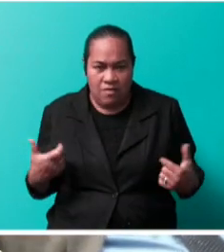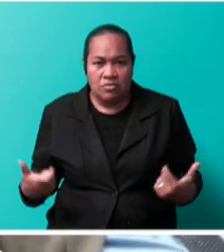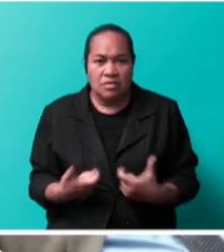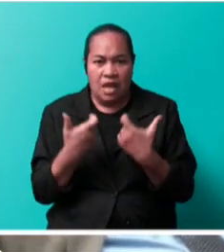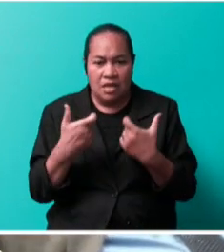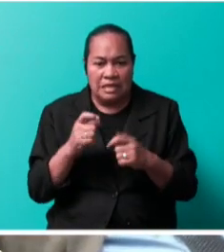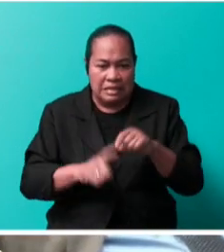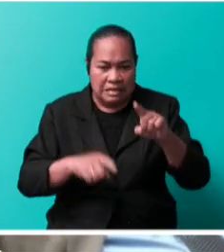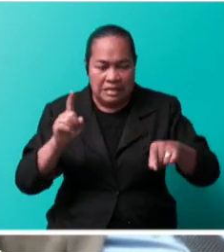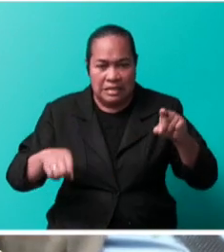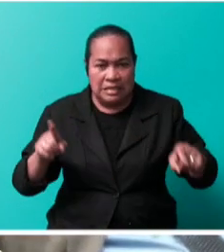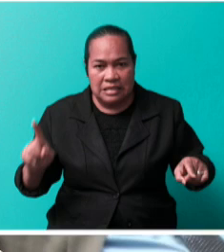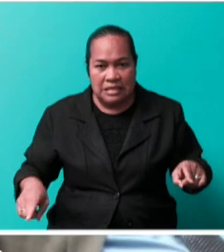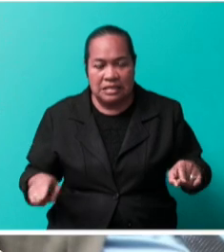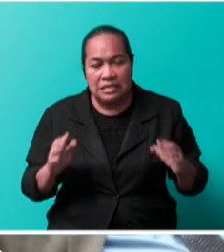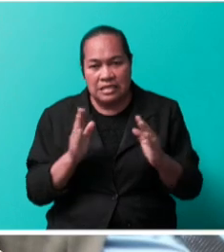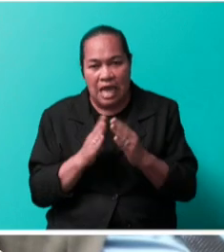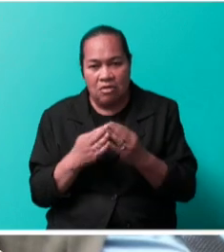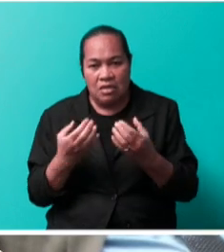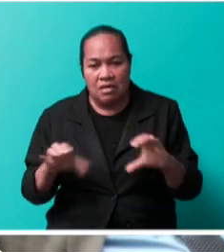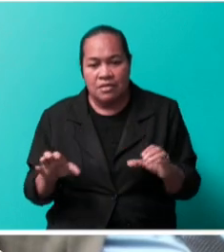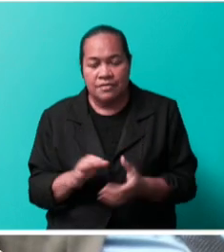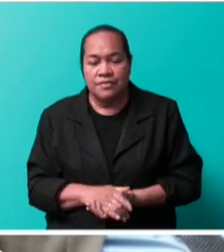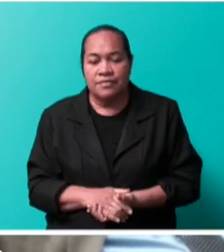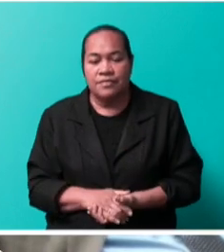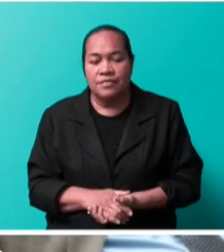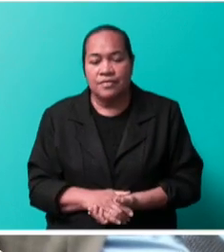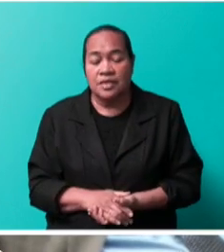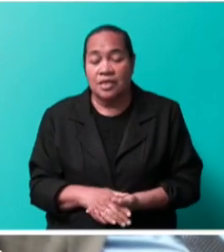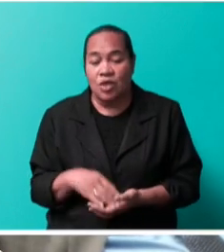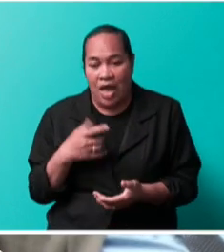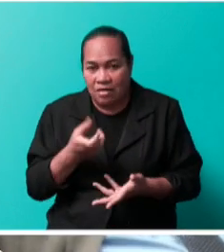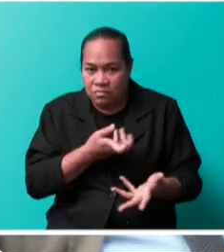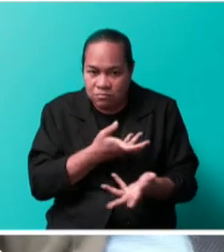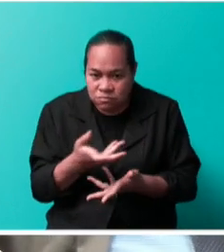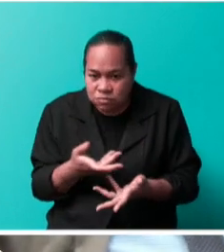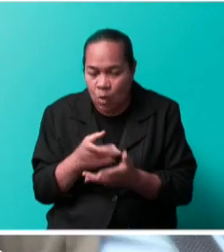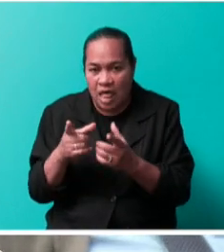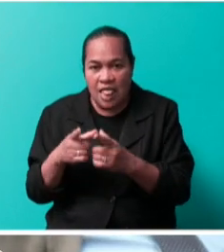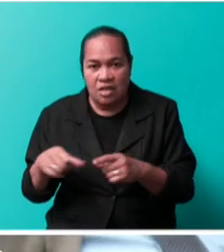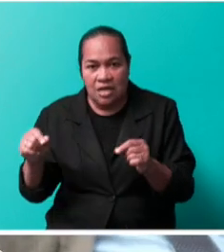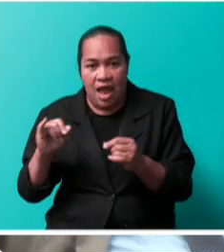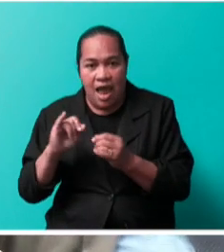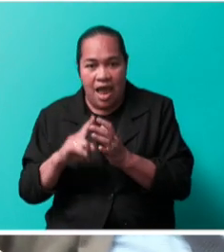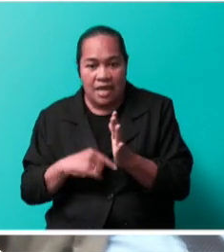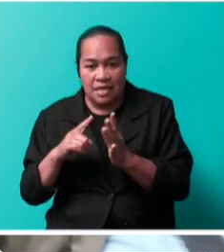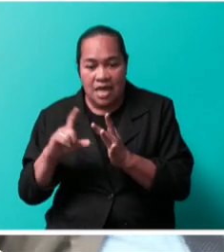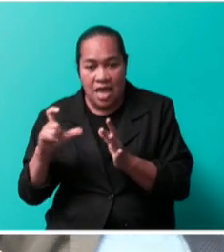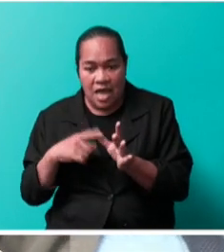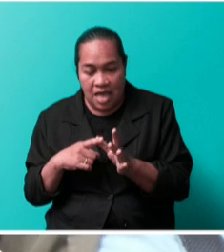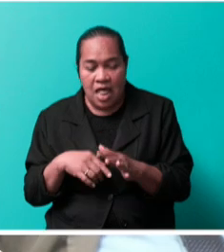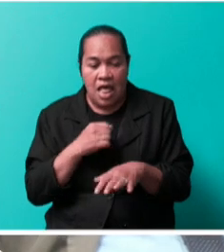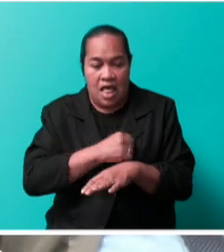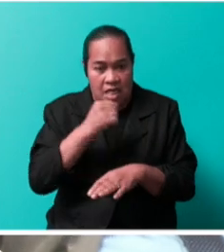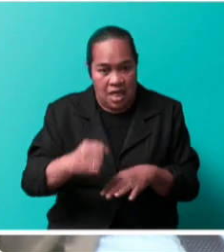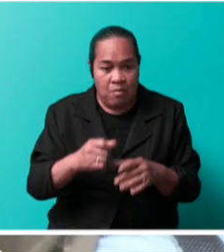respective jurisdictions. Following consultations between JICA, the Government of Japan, the